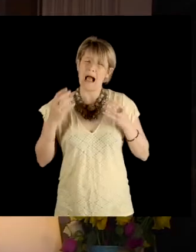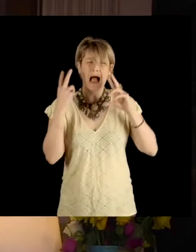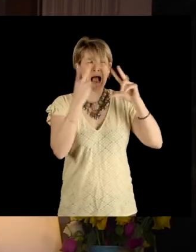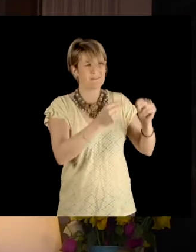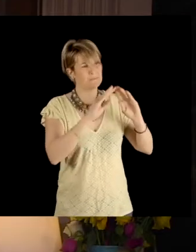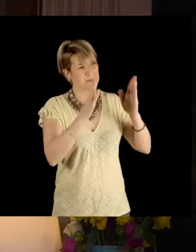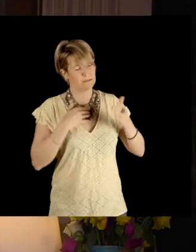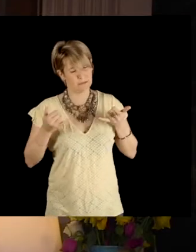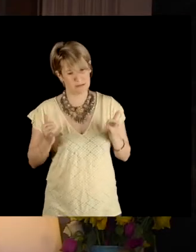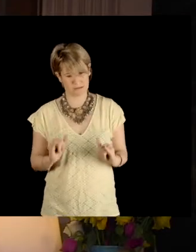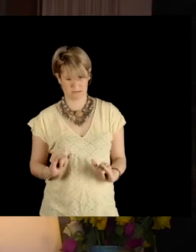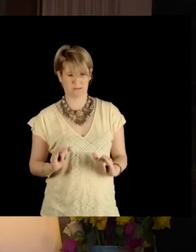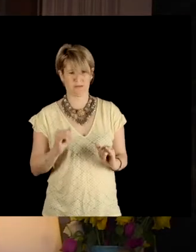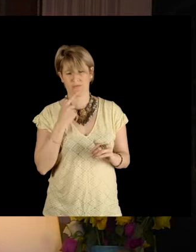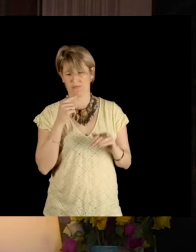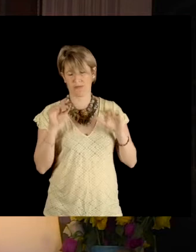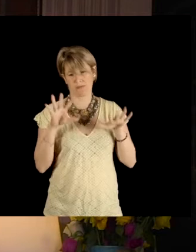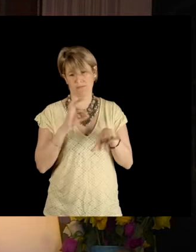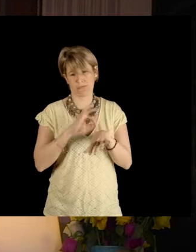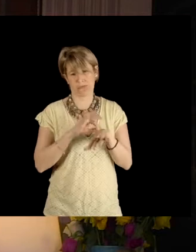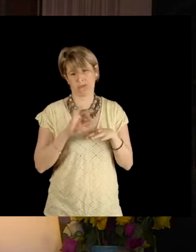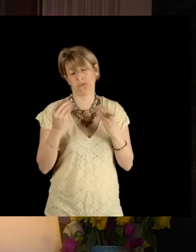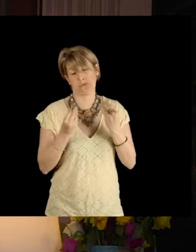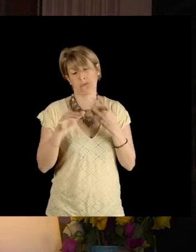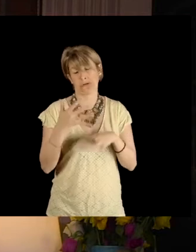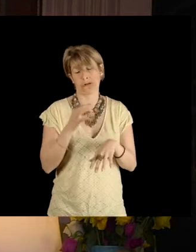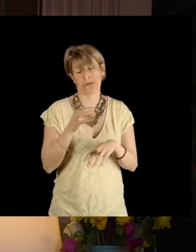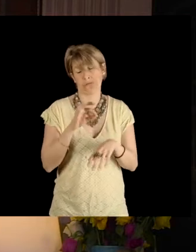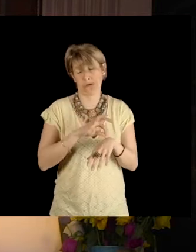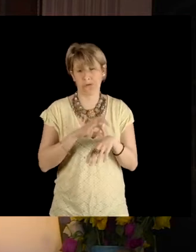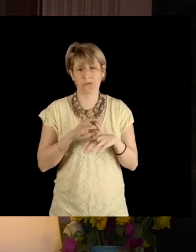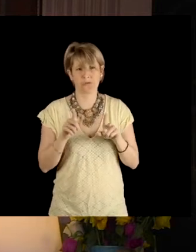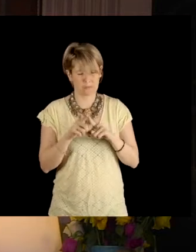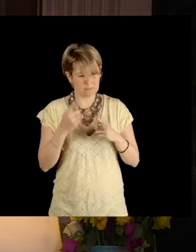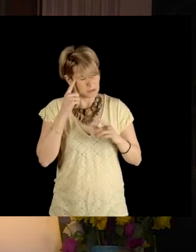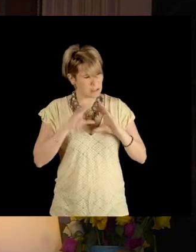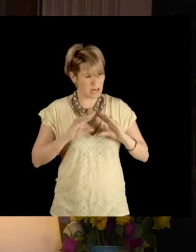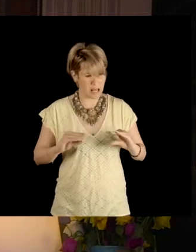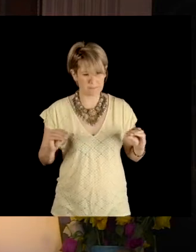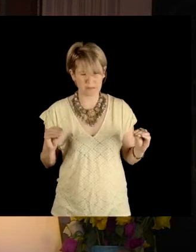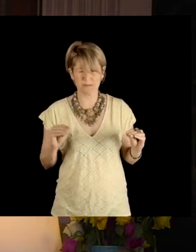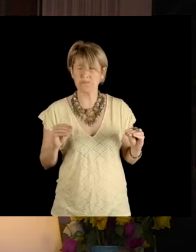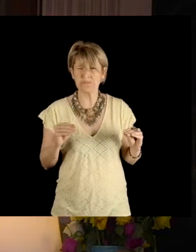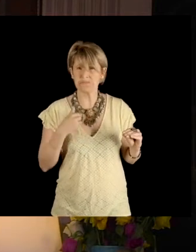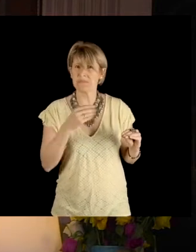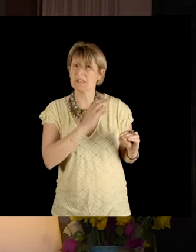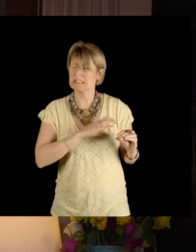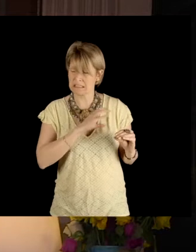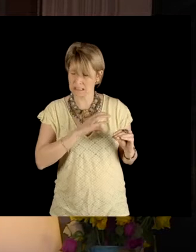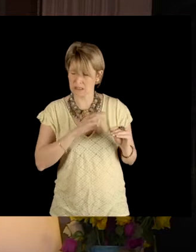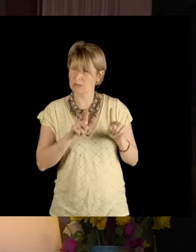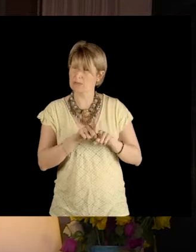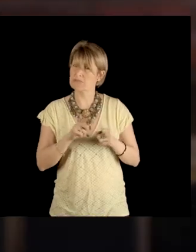judgments. Either we make too much of judgment or too little of a judgment because of lack or full clarity.